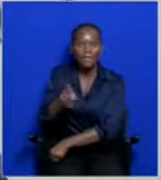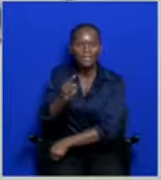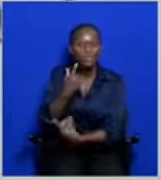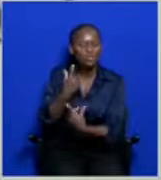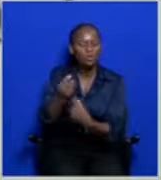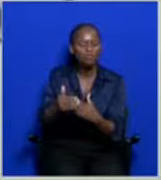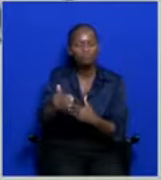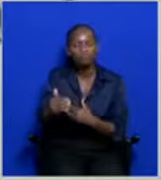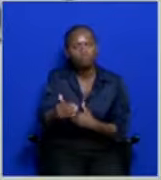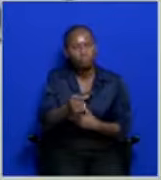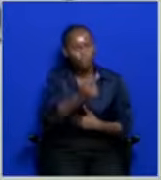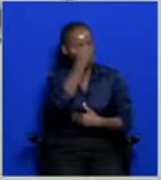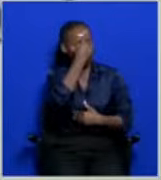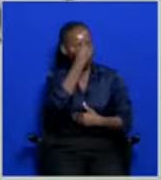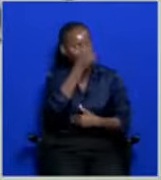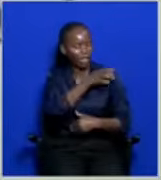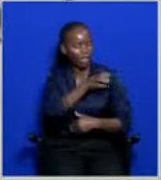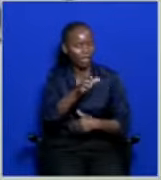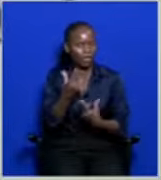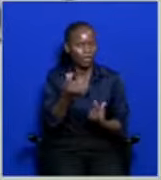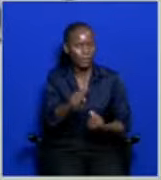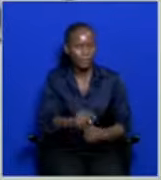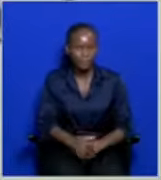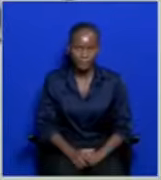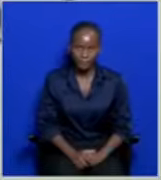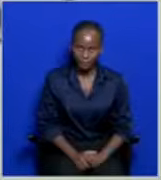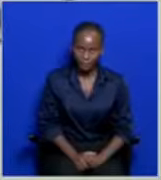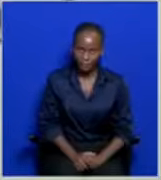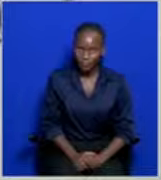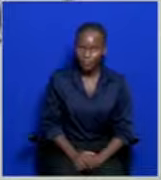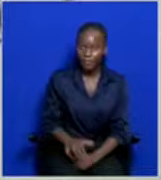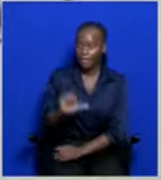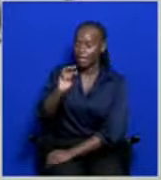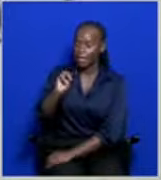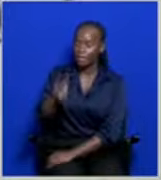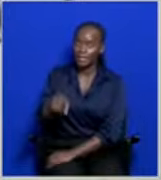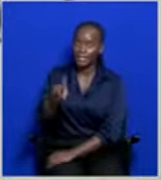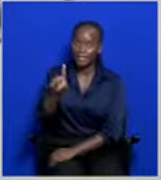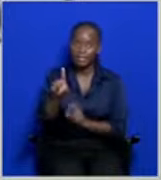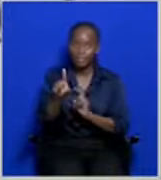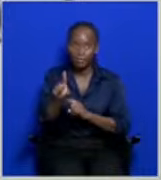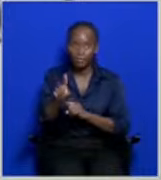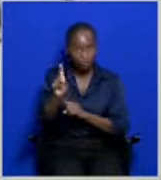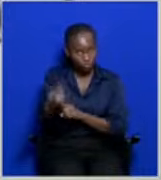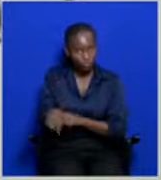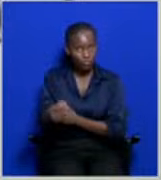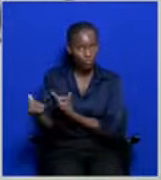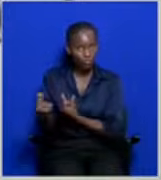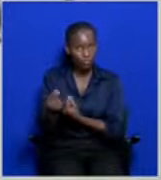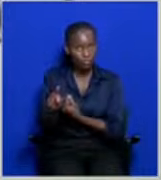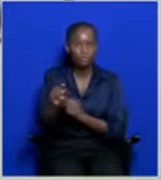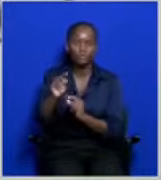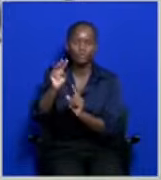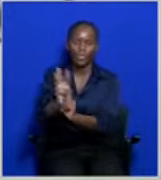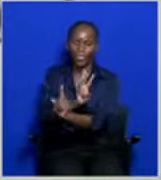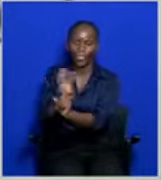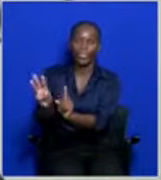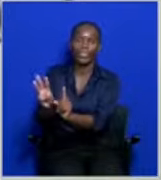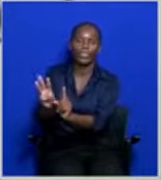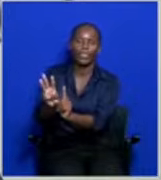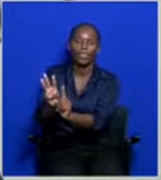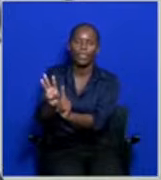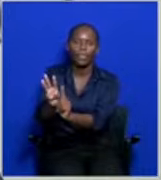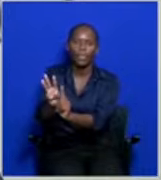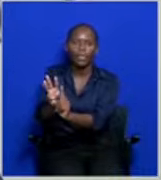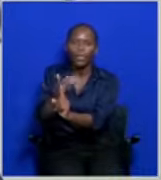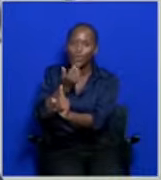The EMPD should have opened a disciplinary hearing against the members